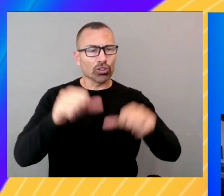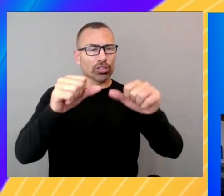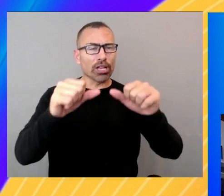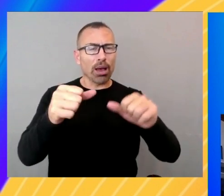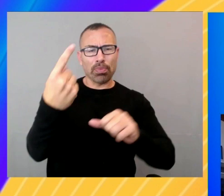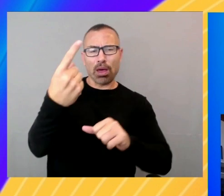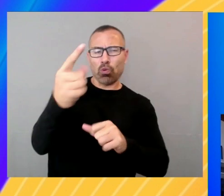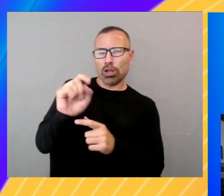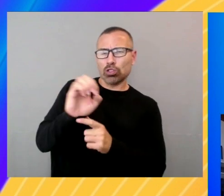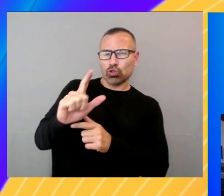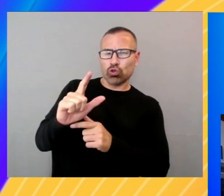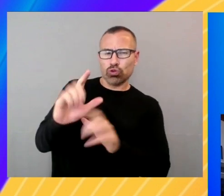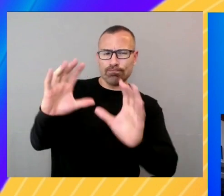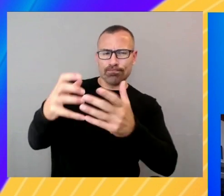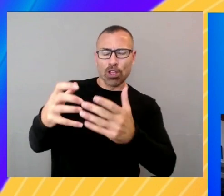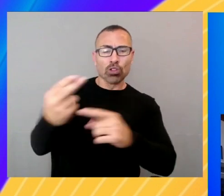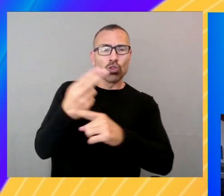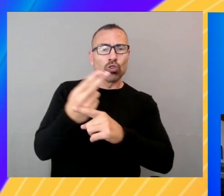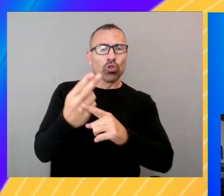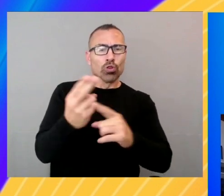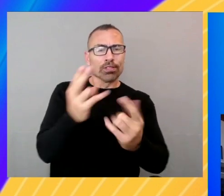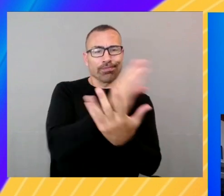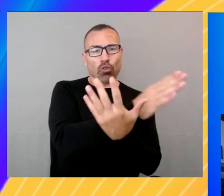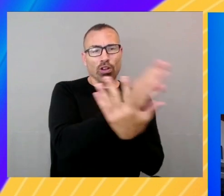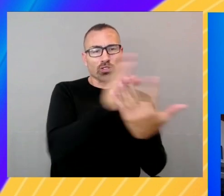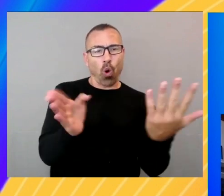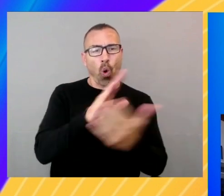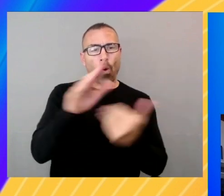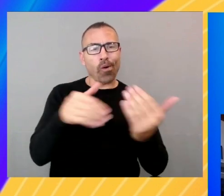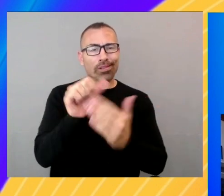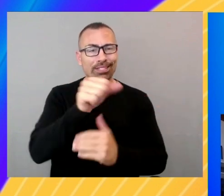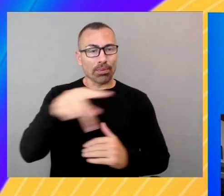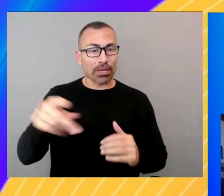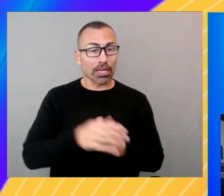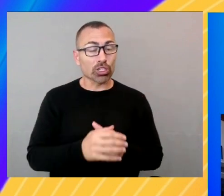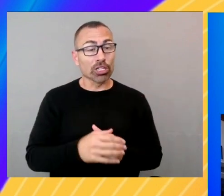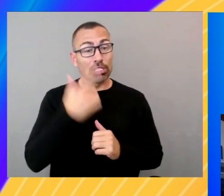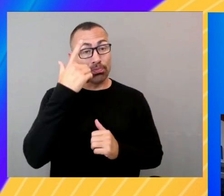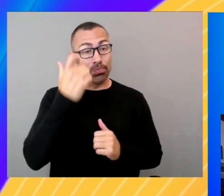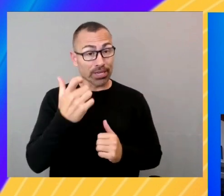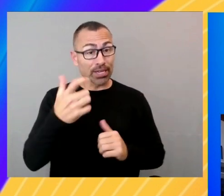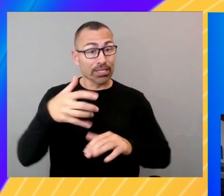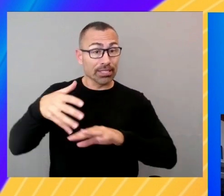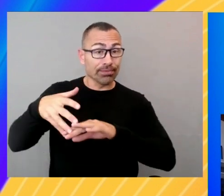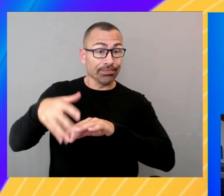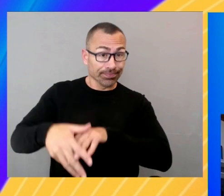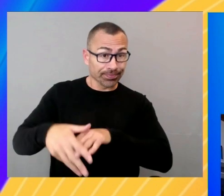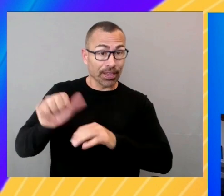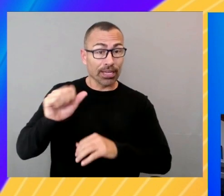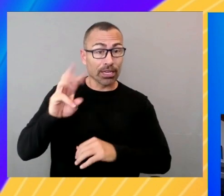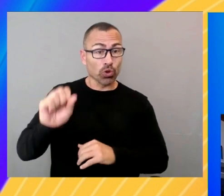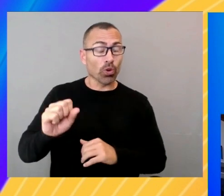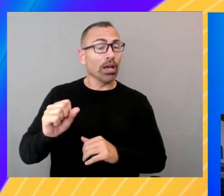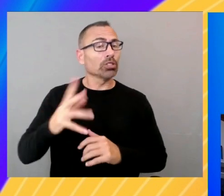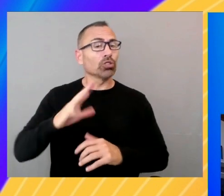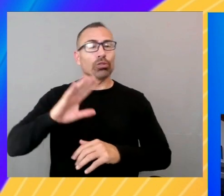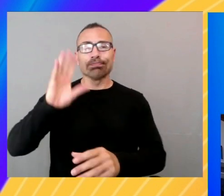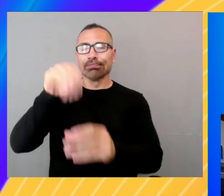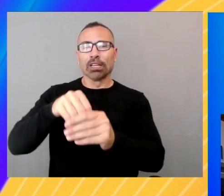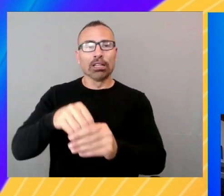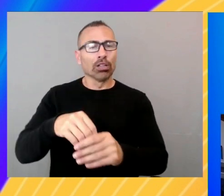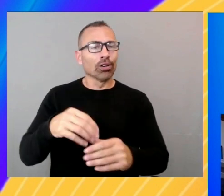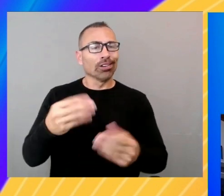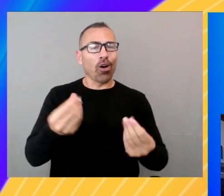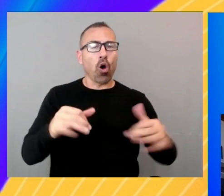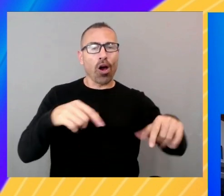locations. So because it is an agent-based product, you can install it in those on-prem environments, AWS, or even in